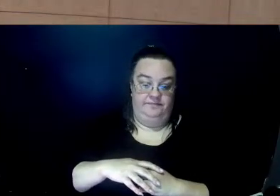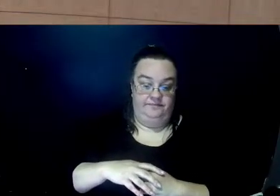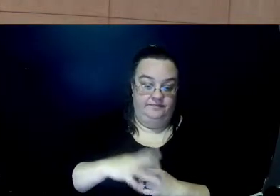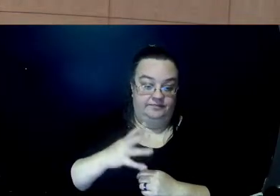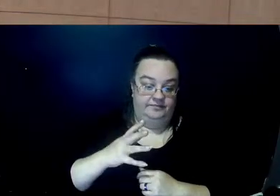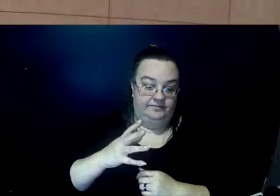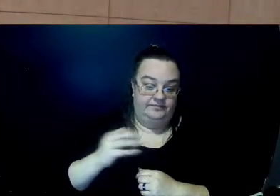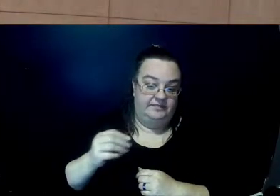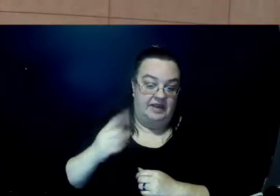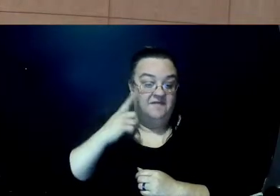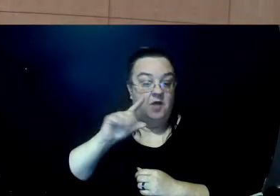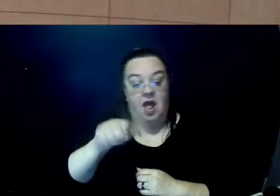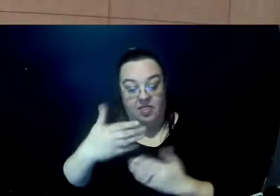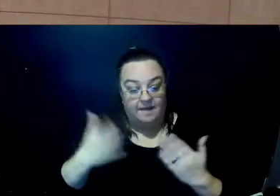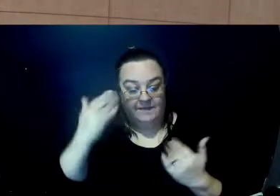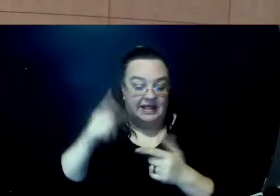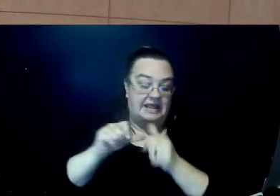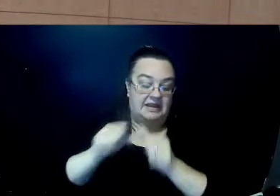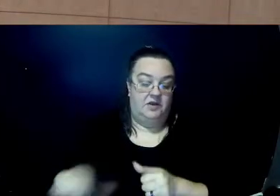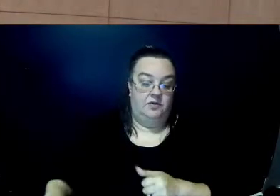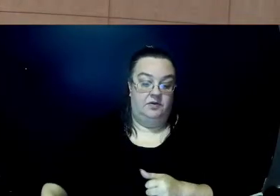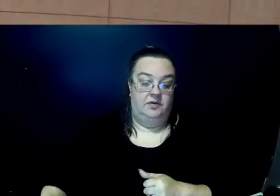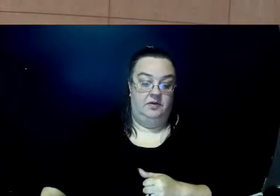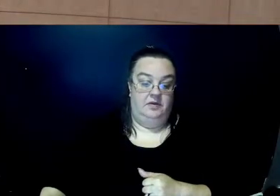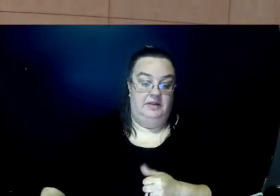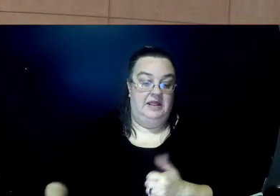with the repercussions of having this